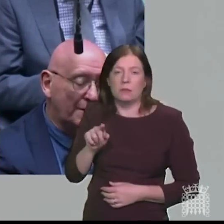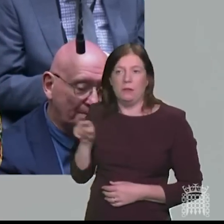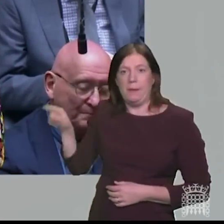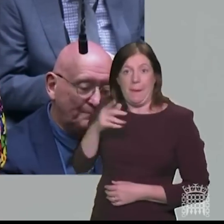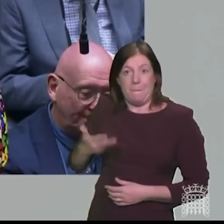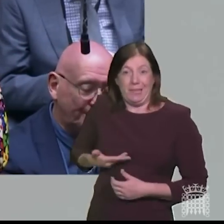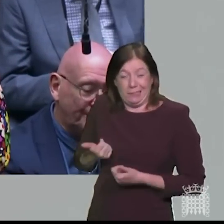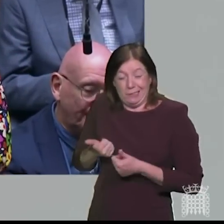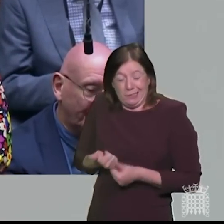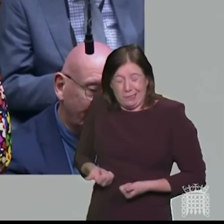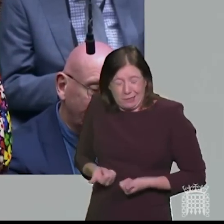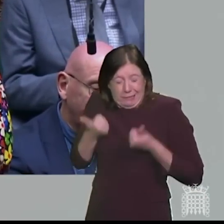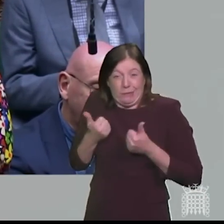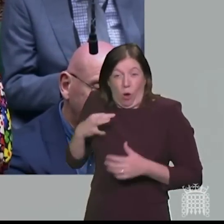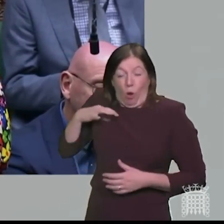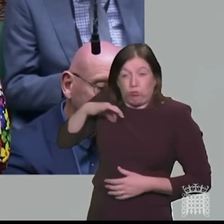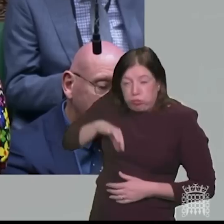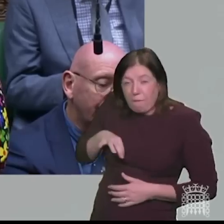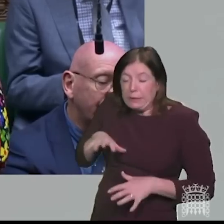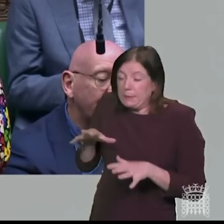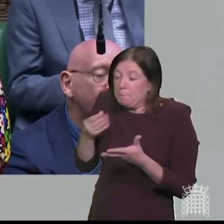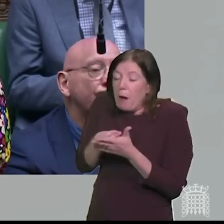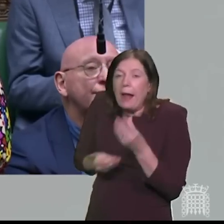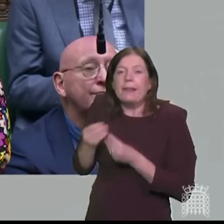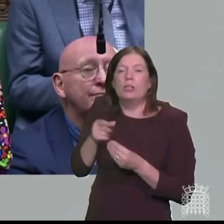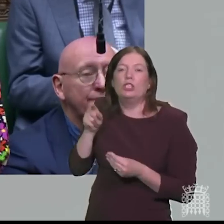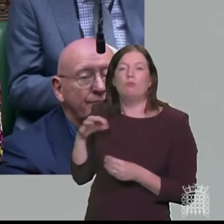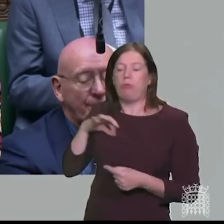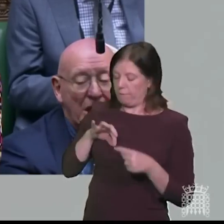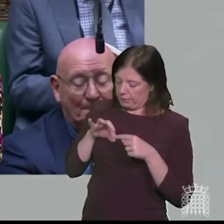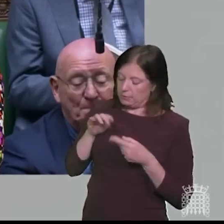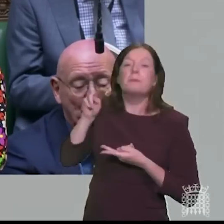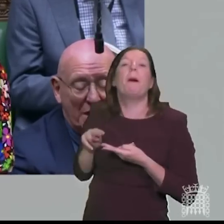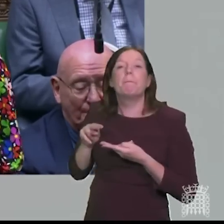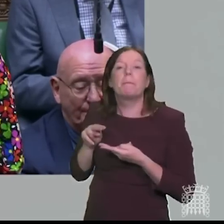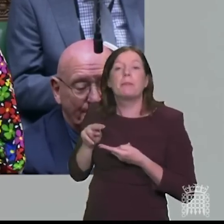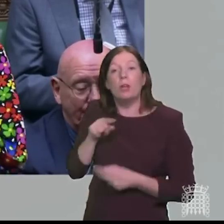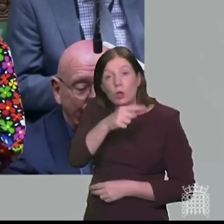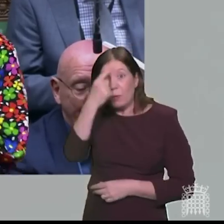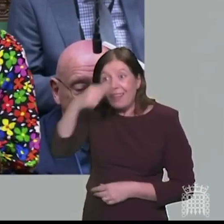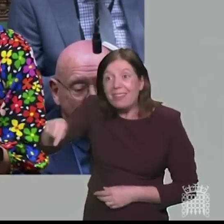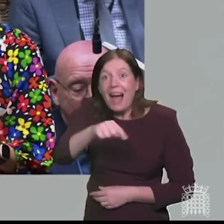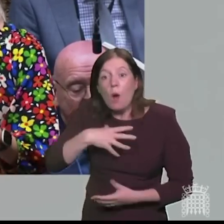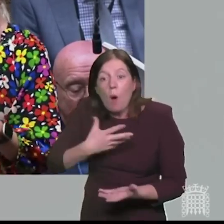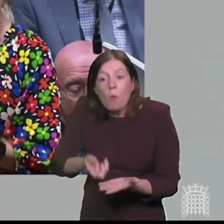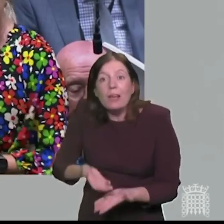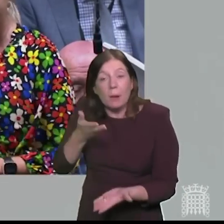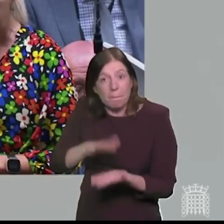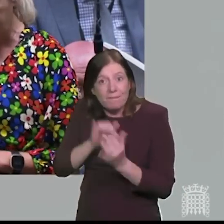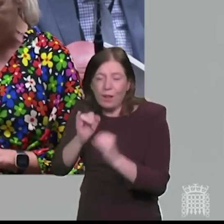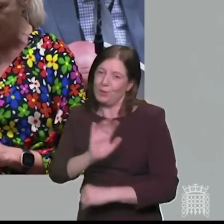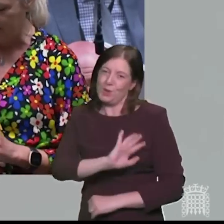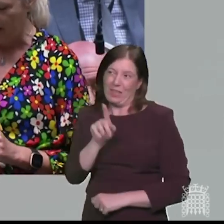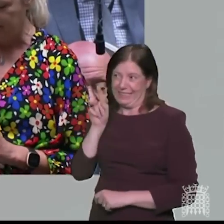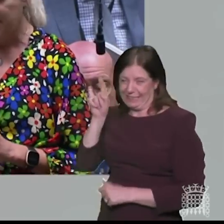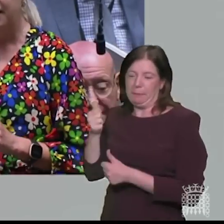margins. It's corporate greed fueling inflation, not workers' need for fair pay. Can he explain to the 1 in